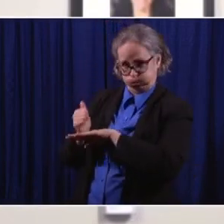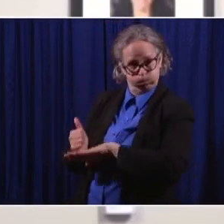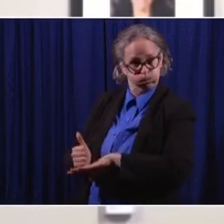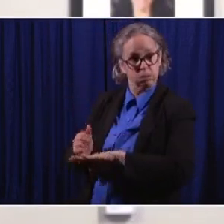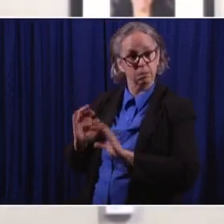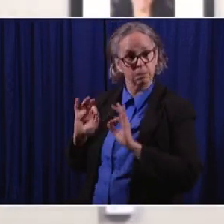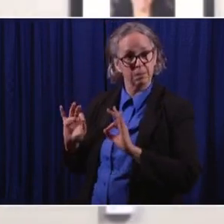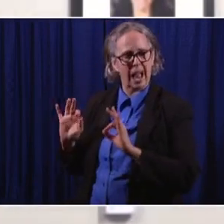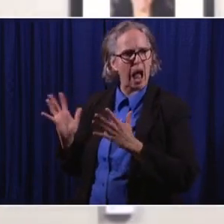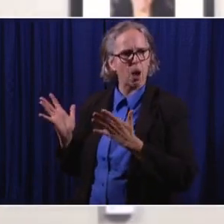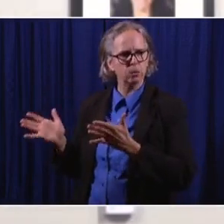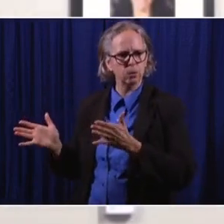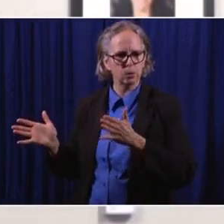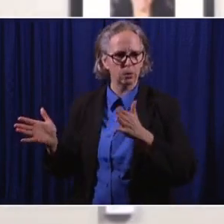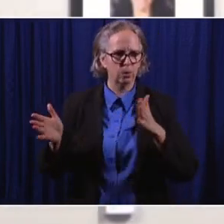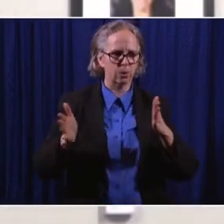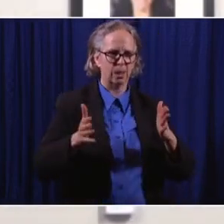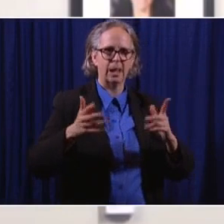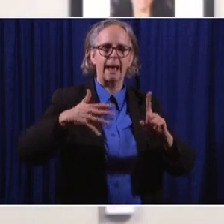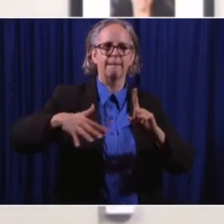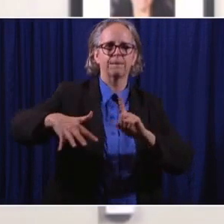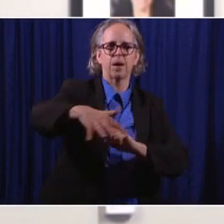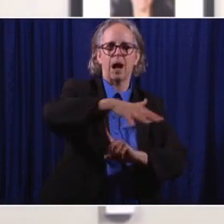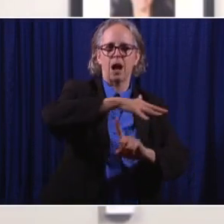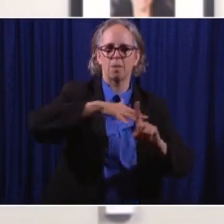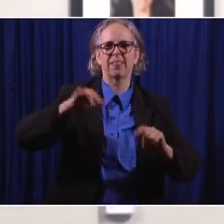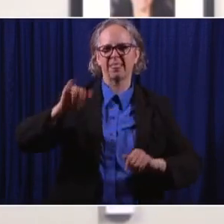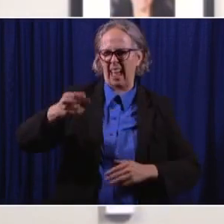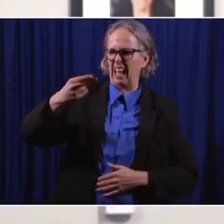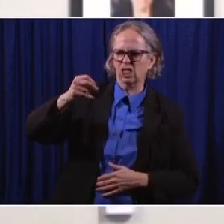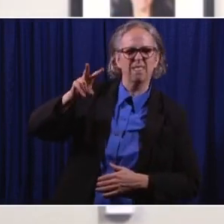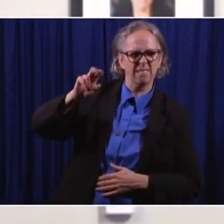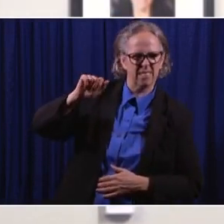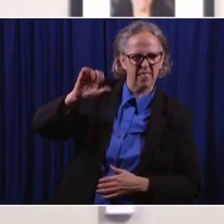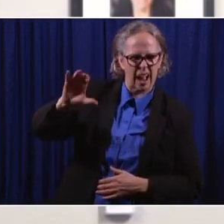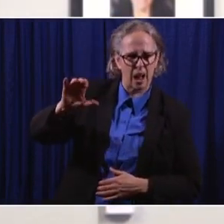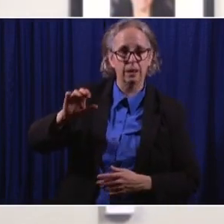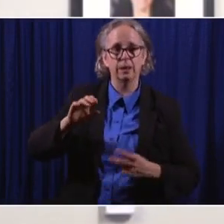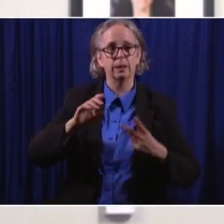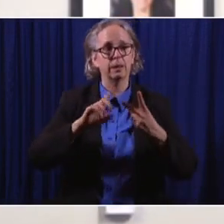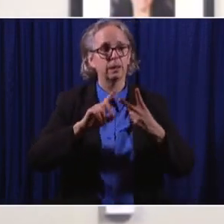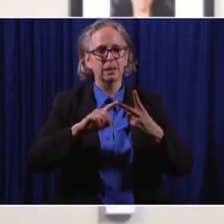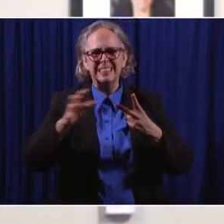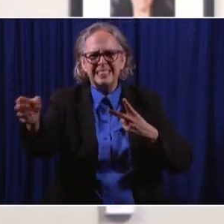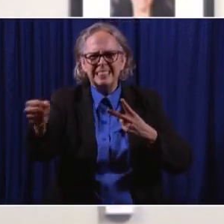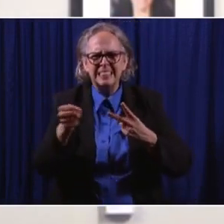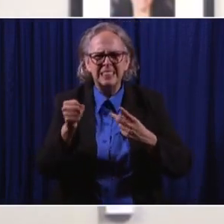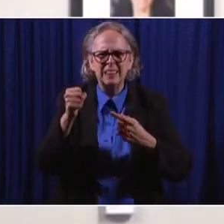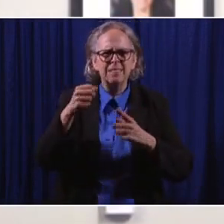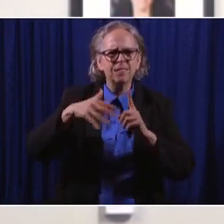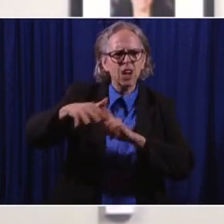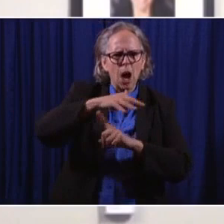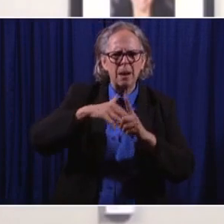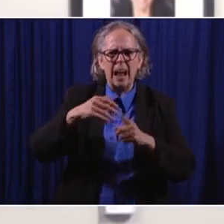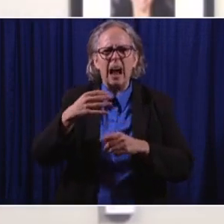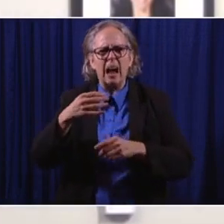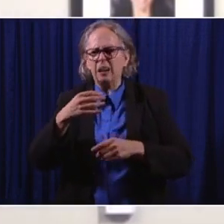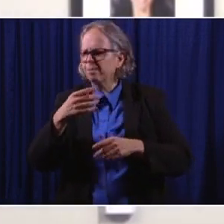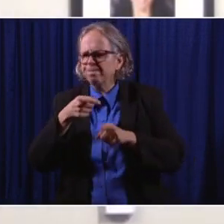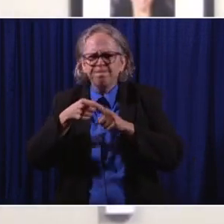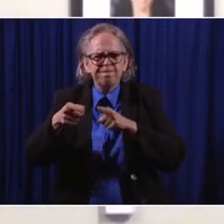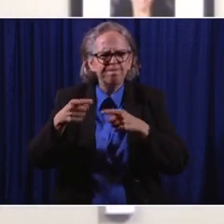how the HVAC system started working. And then we engaged an environmental health specialist from OSU named Dr. Weir, and